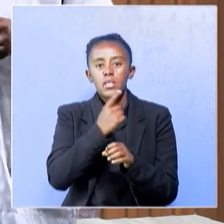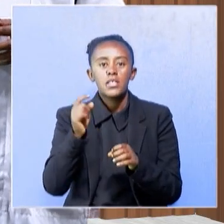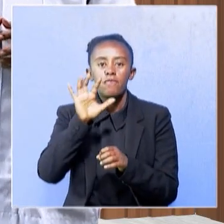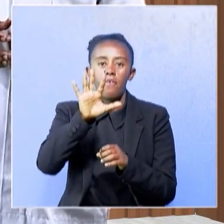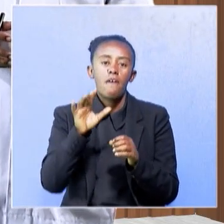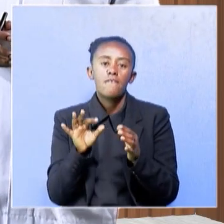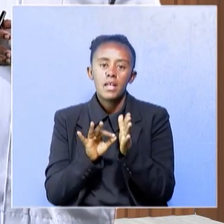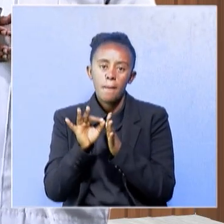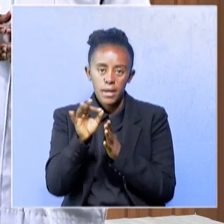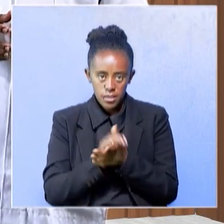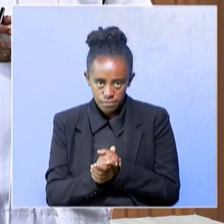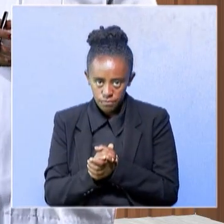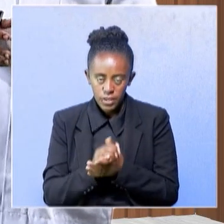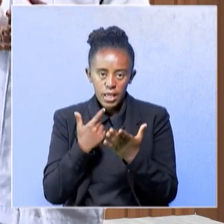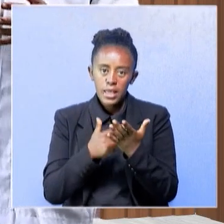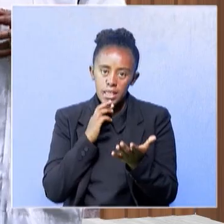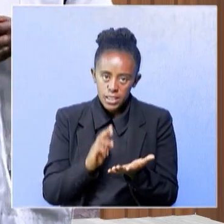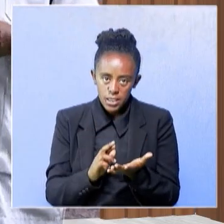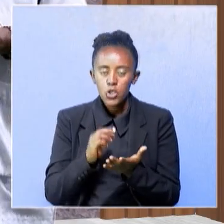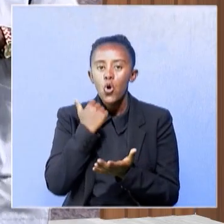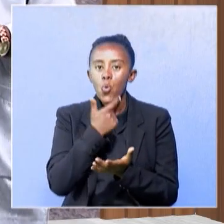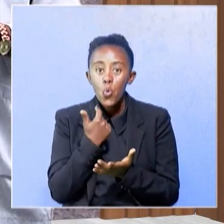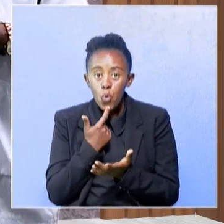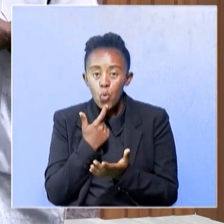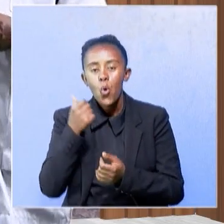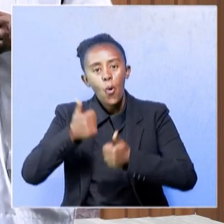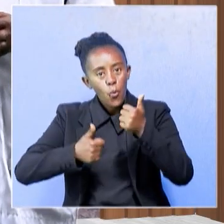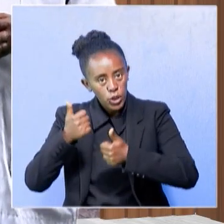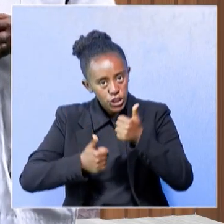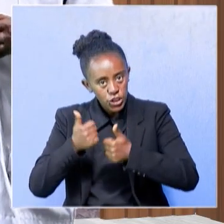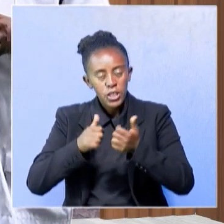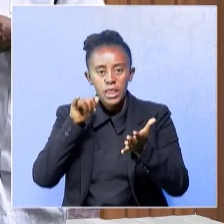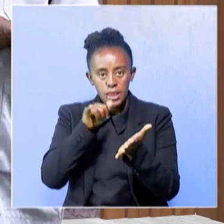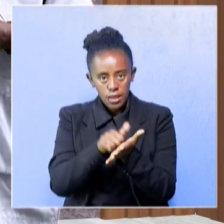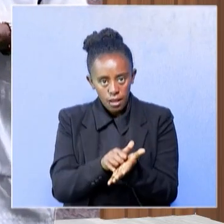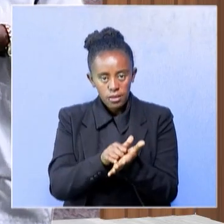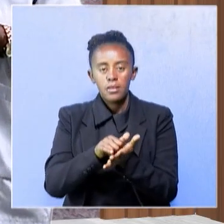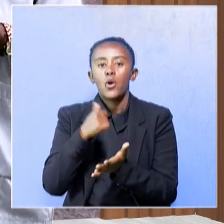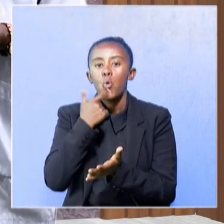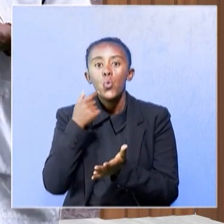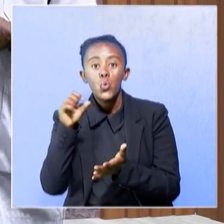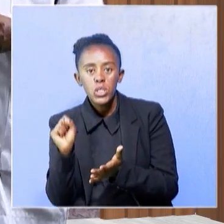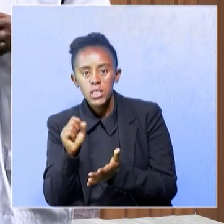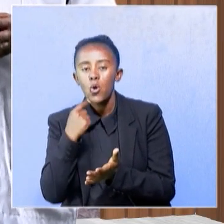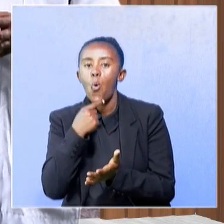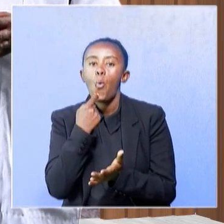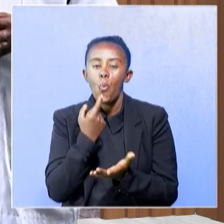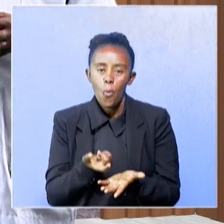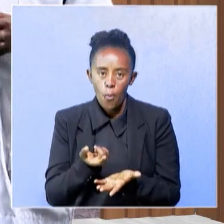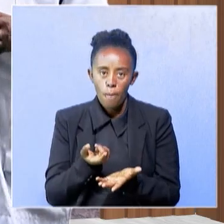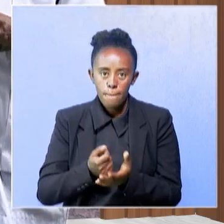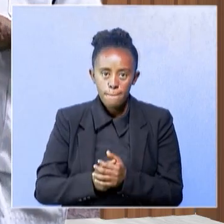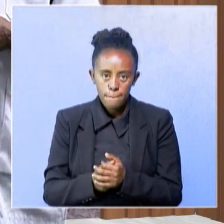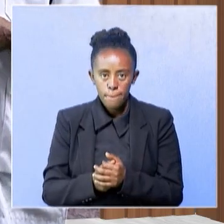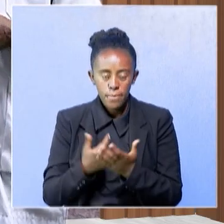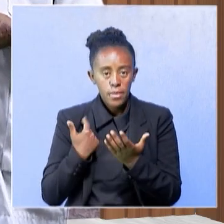in number. These are who, which, that, whose, whom. So